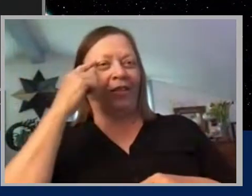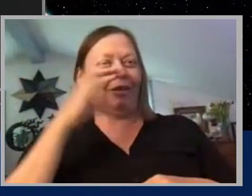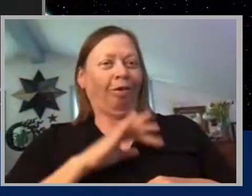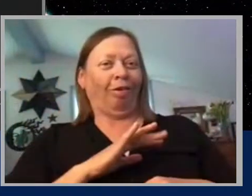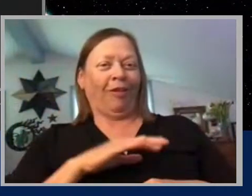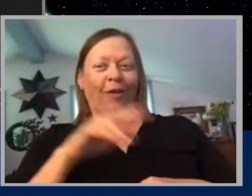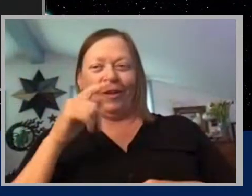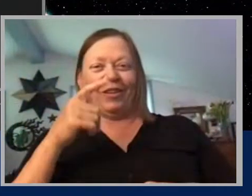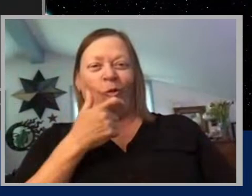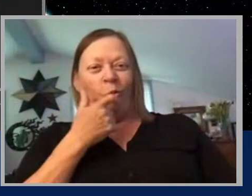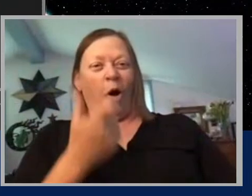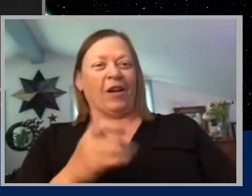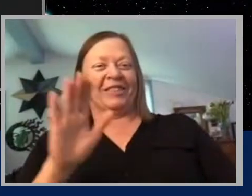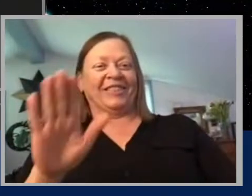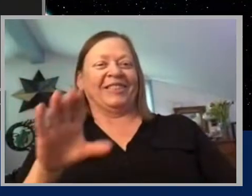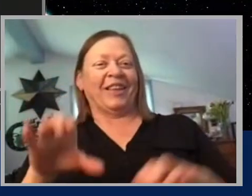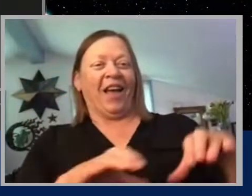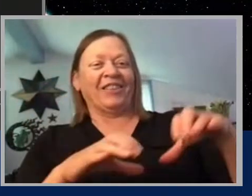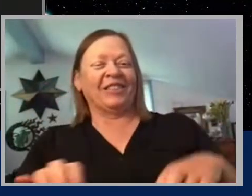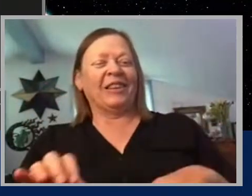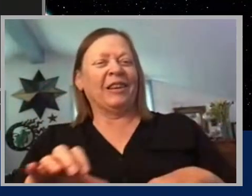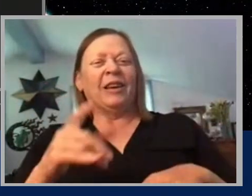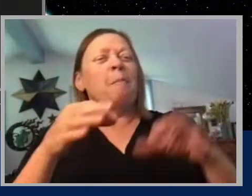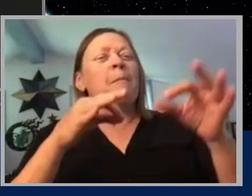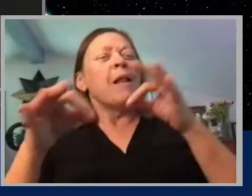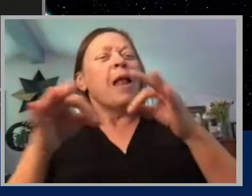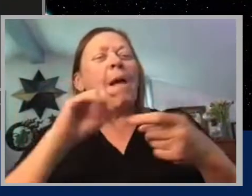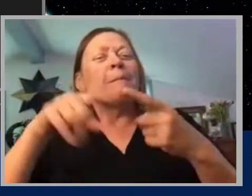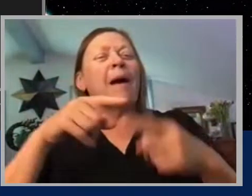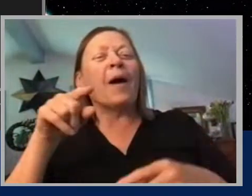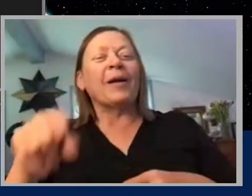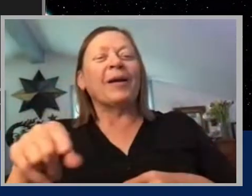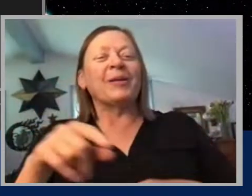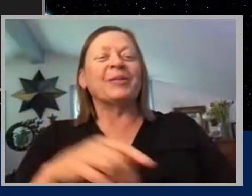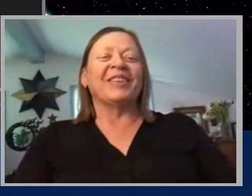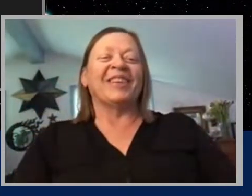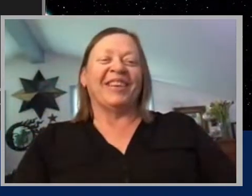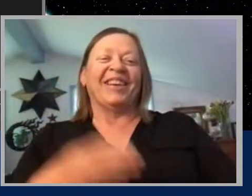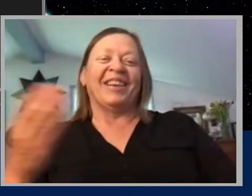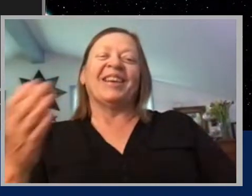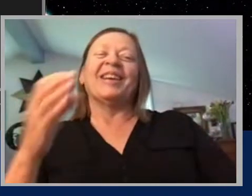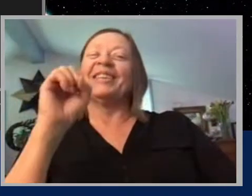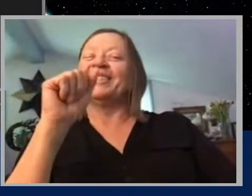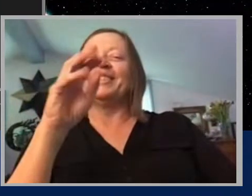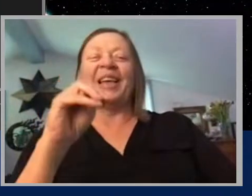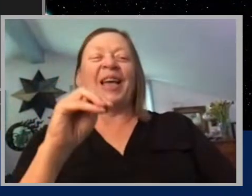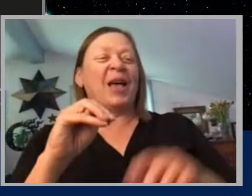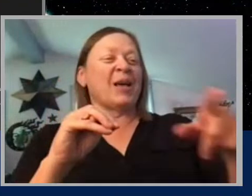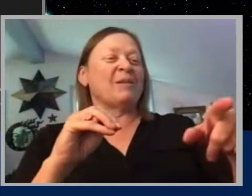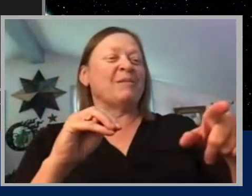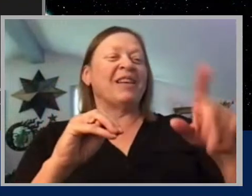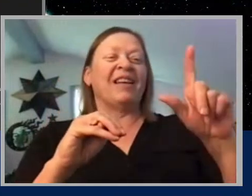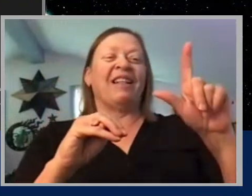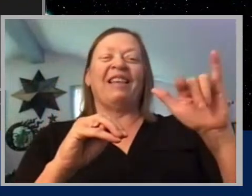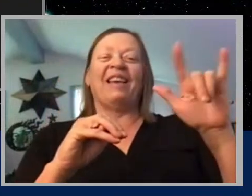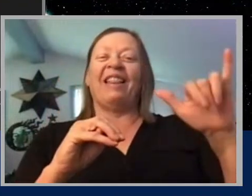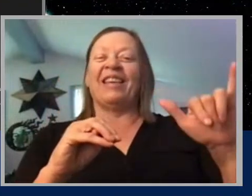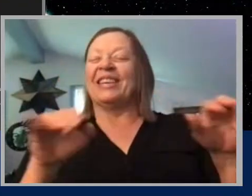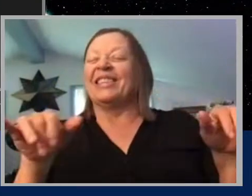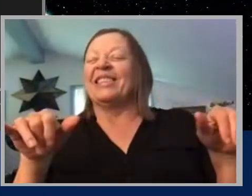ever. Can you tell us about the diver? It is a lot of fun. Same exact thing for